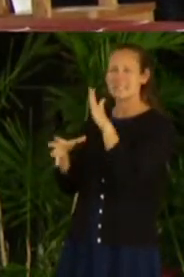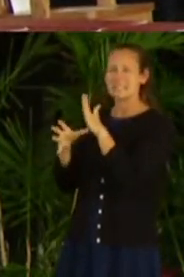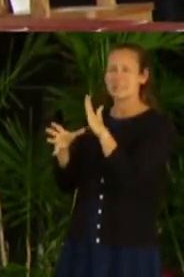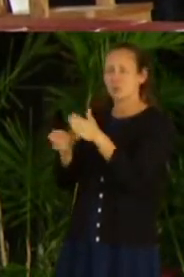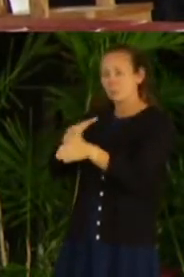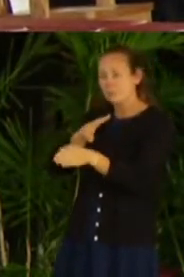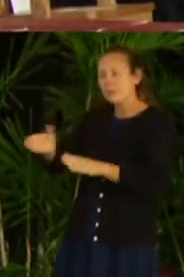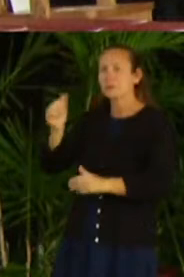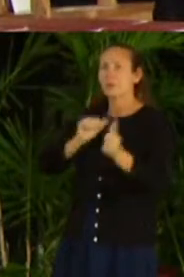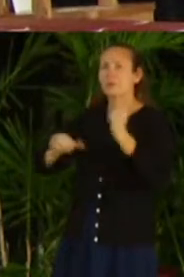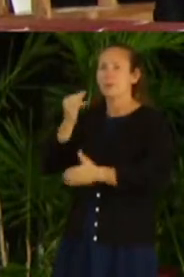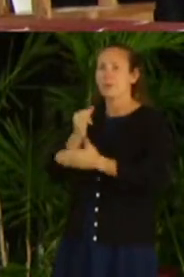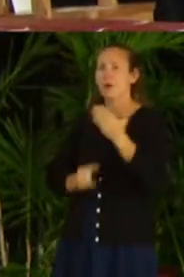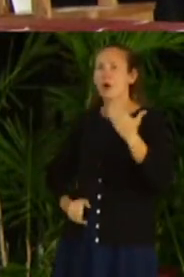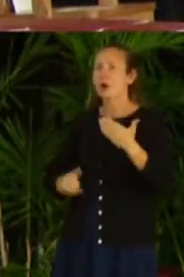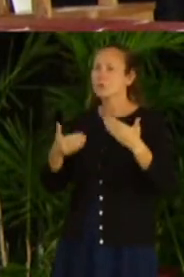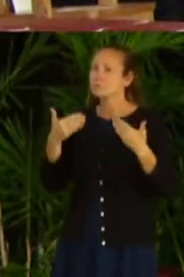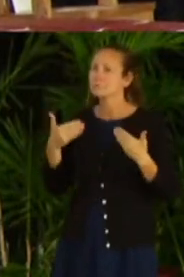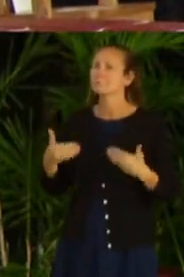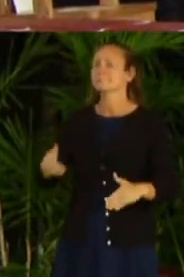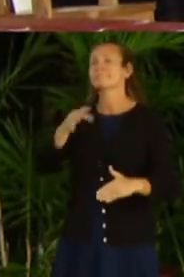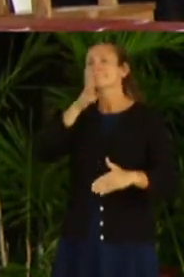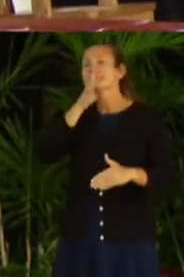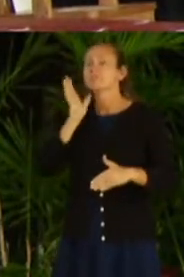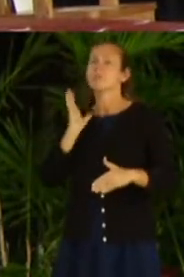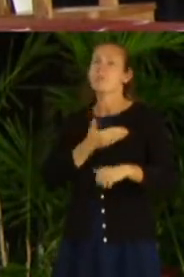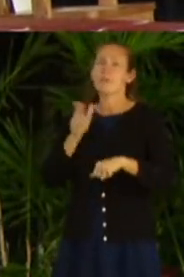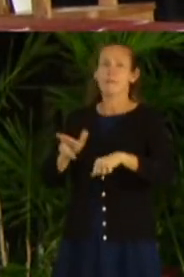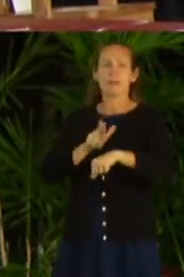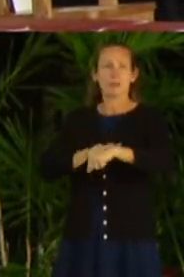arts, performs our national anthem.